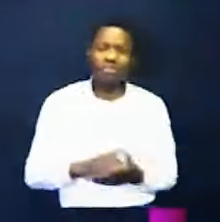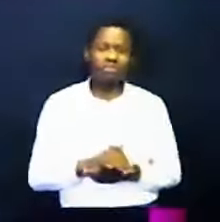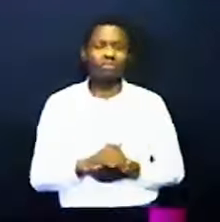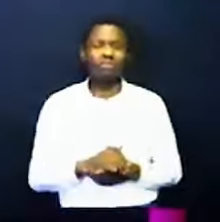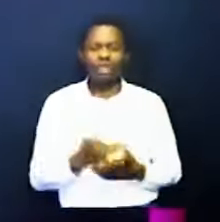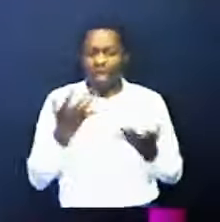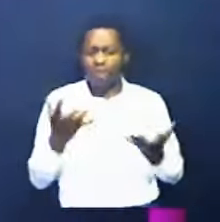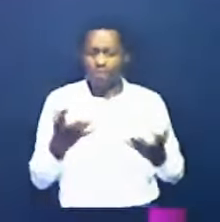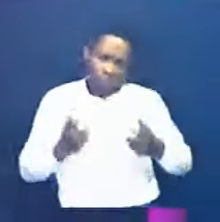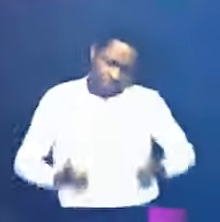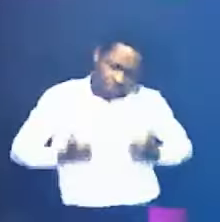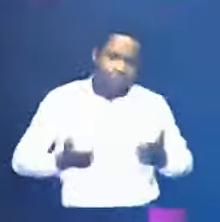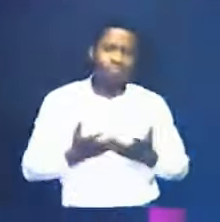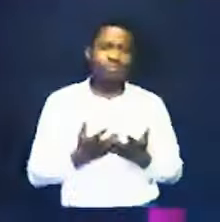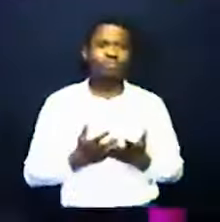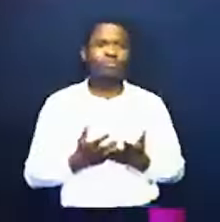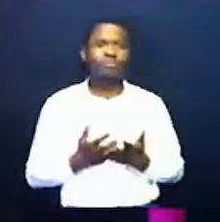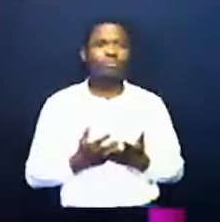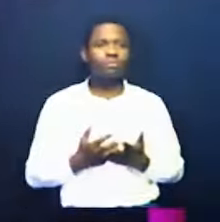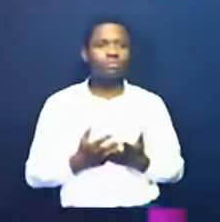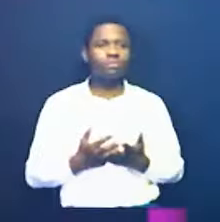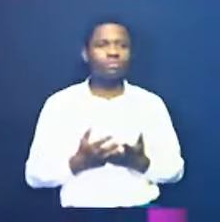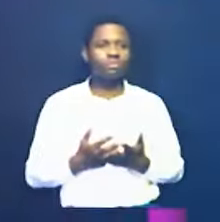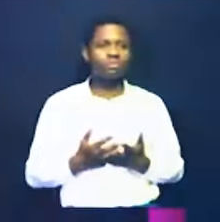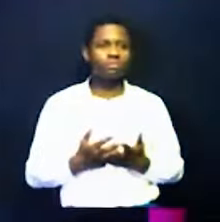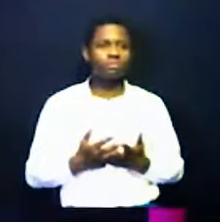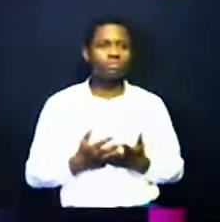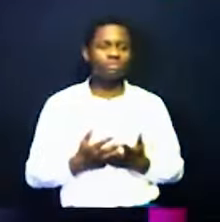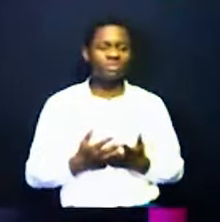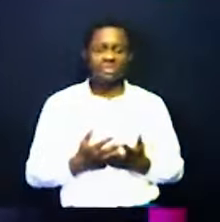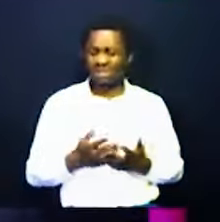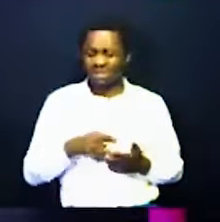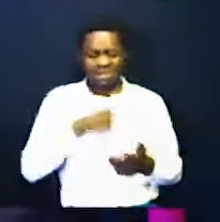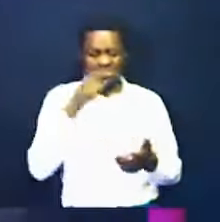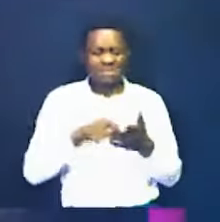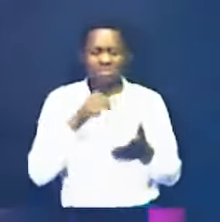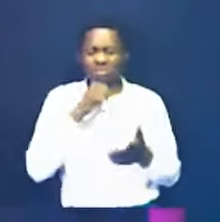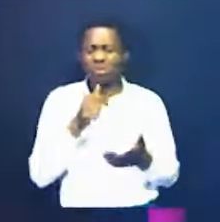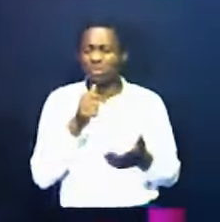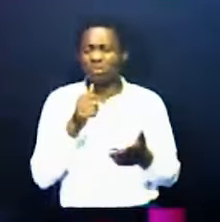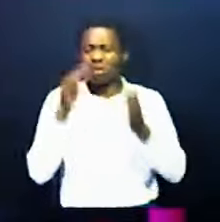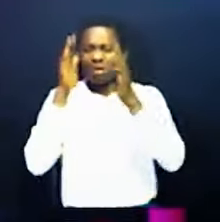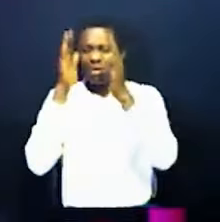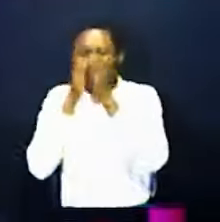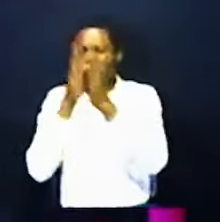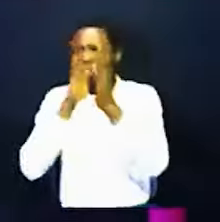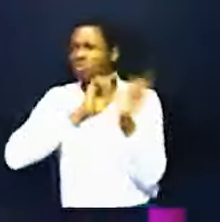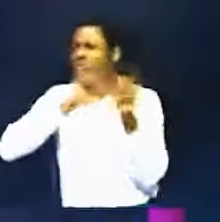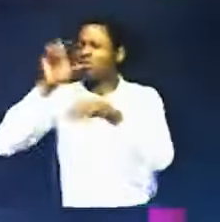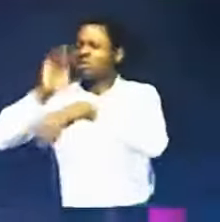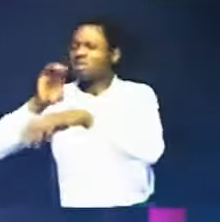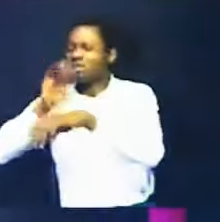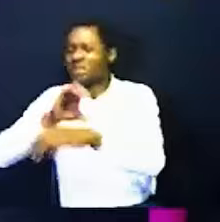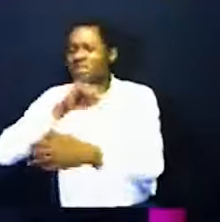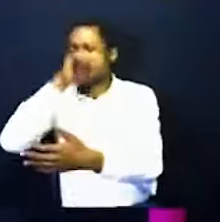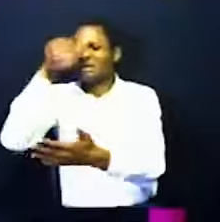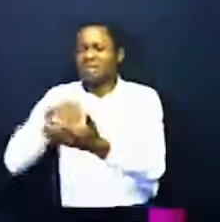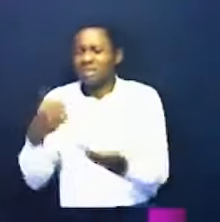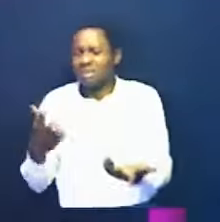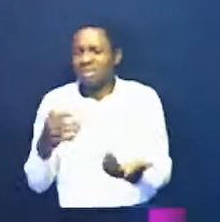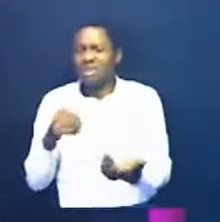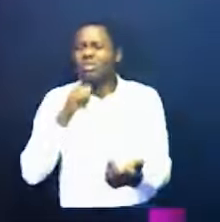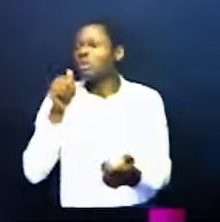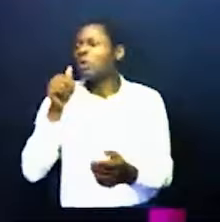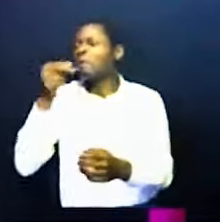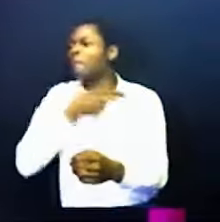I want to live. This is not the prayer center matter. This is not to a pastor